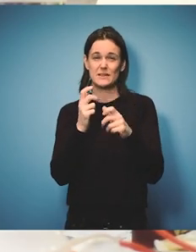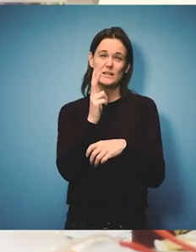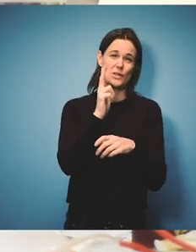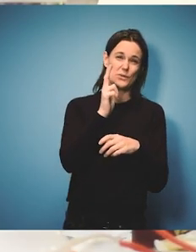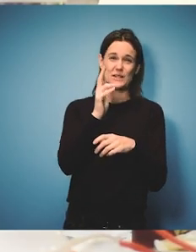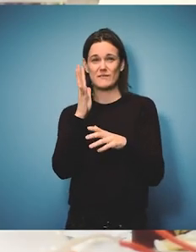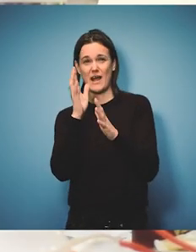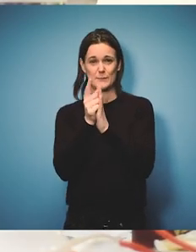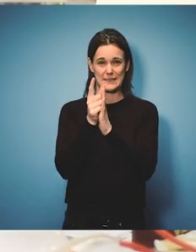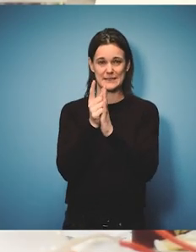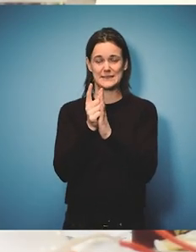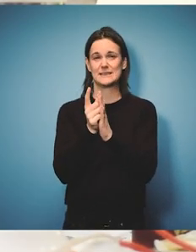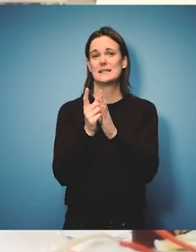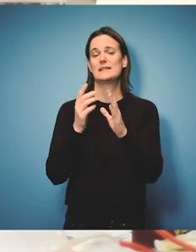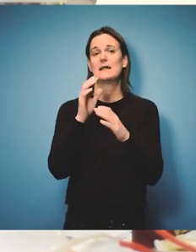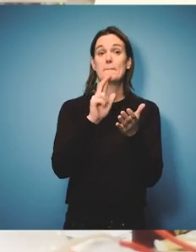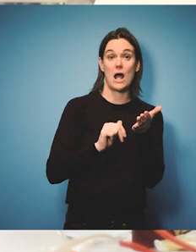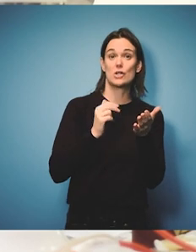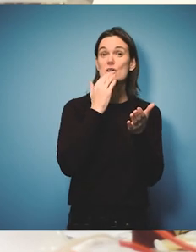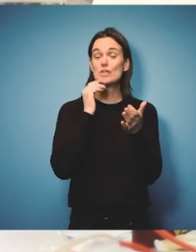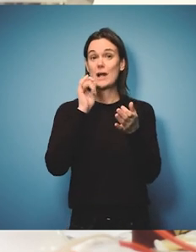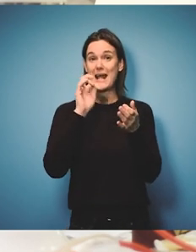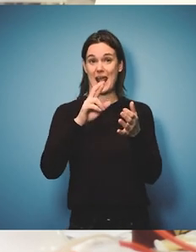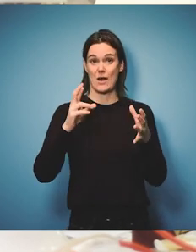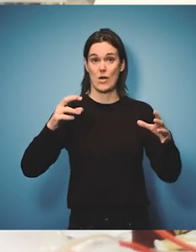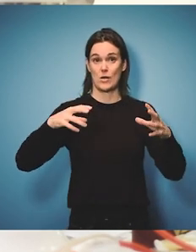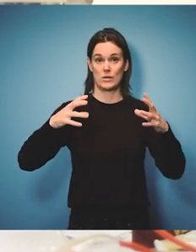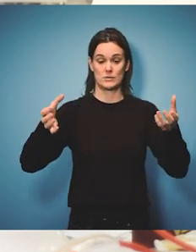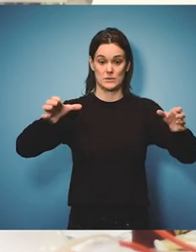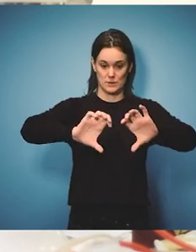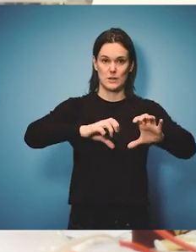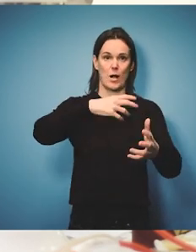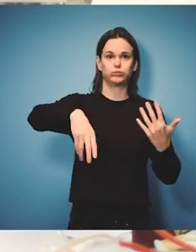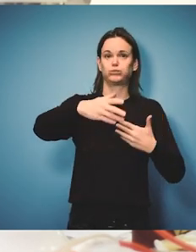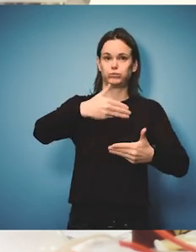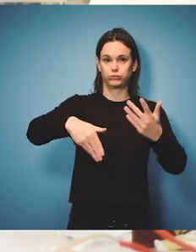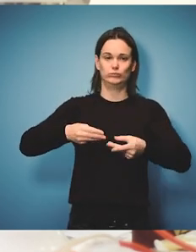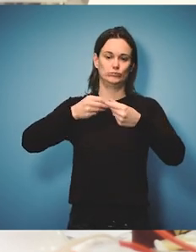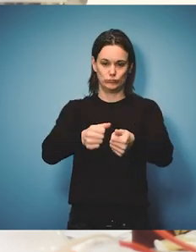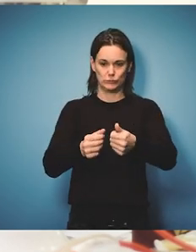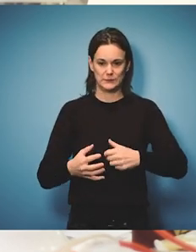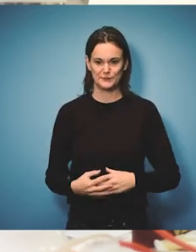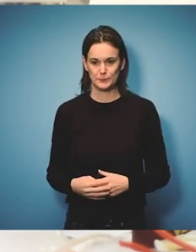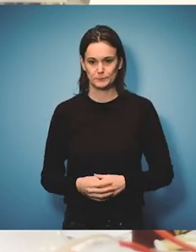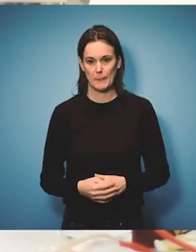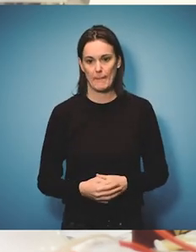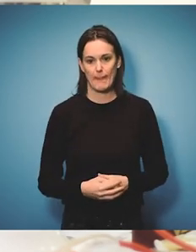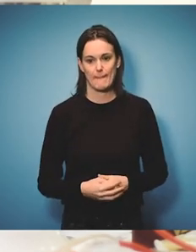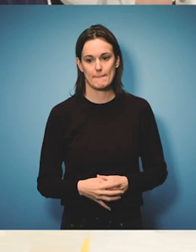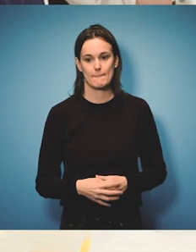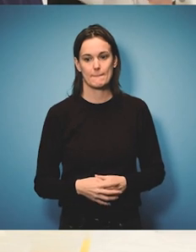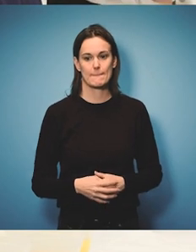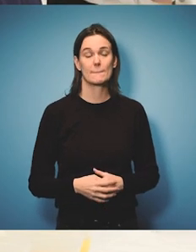probably about 3 to 5 minutes, just to incorporate the air, incorporate the butter and the sugar and all the flavor that we put